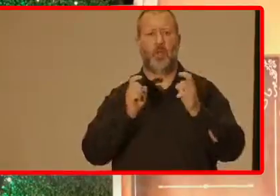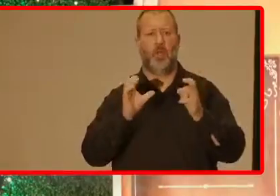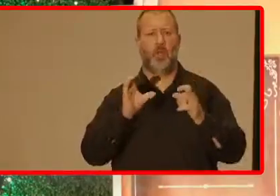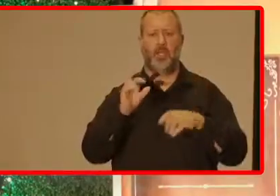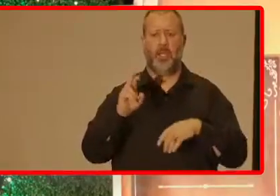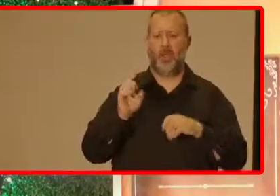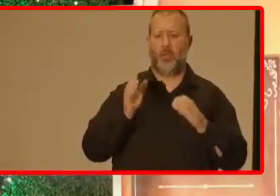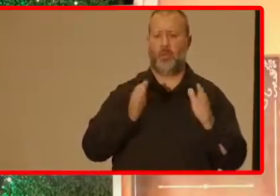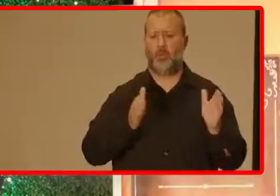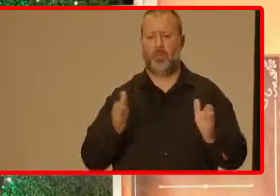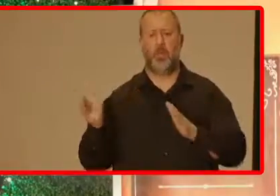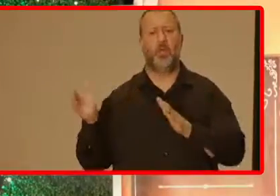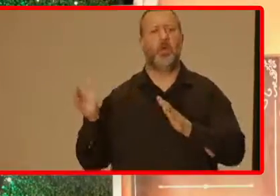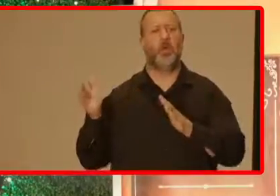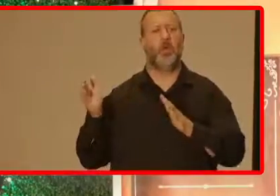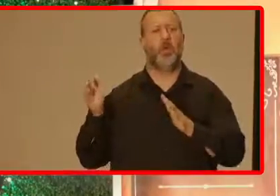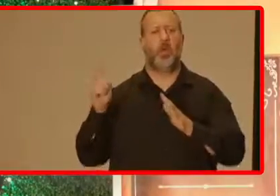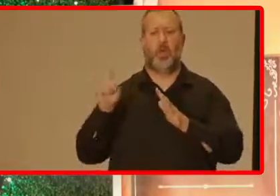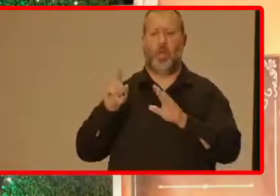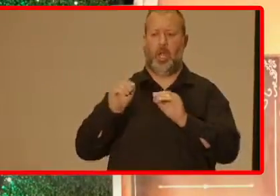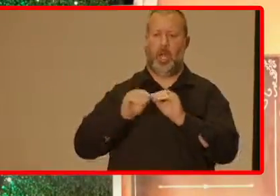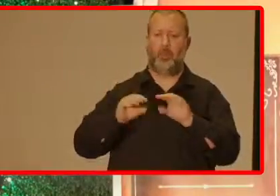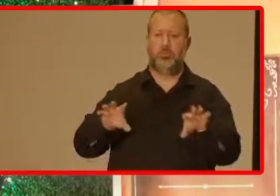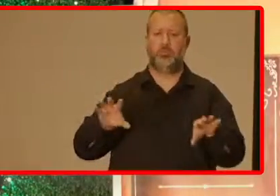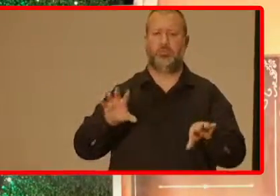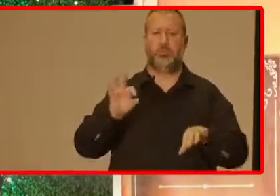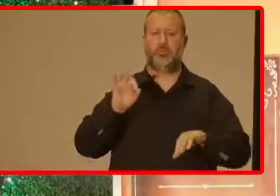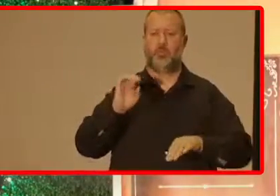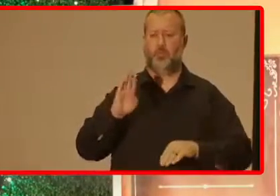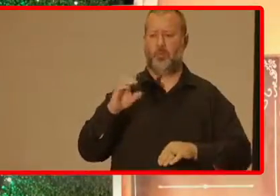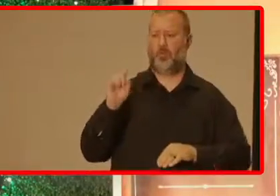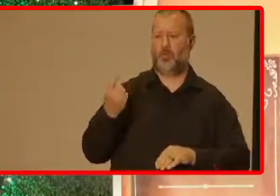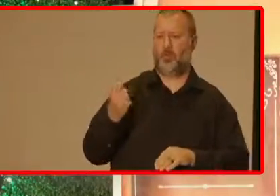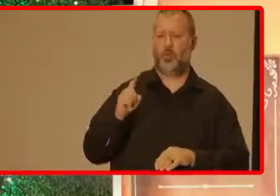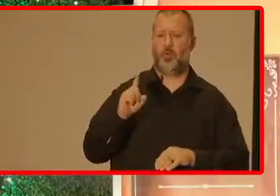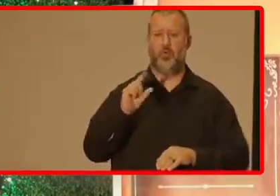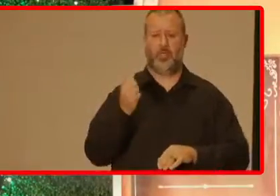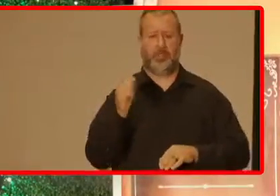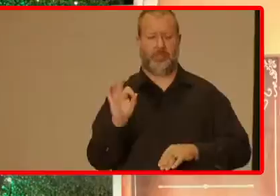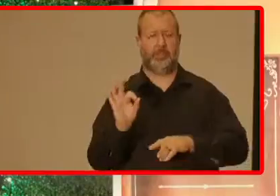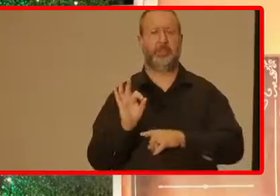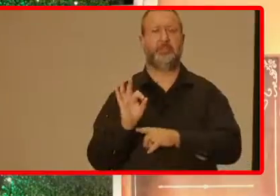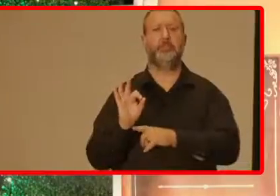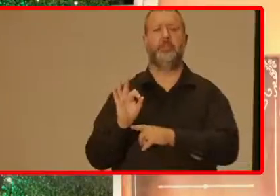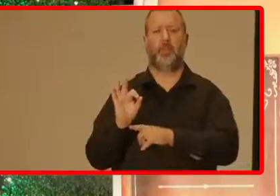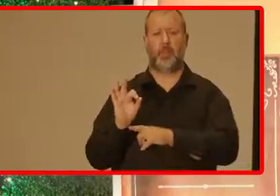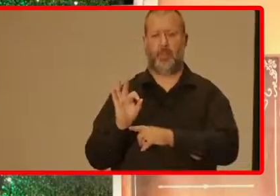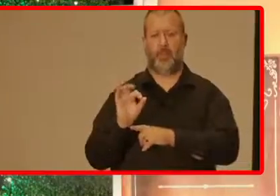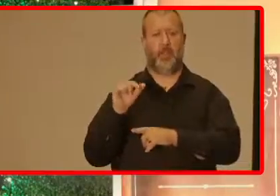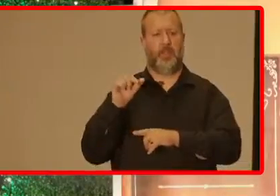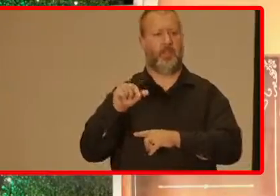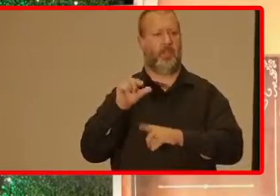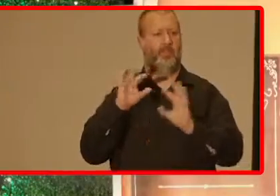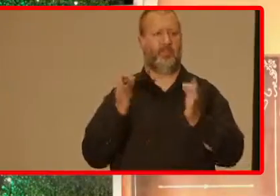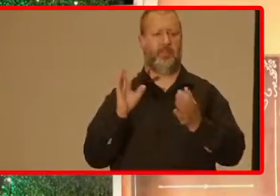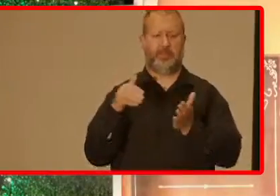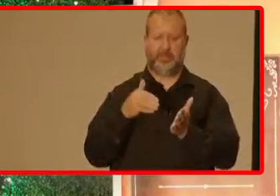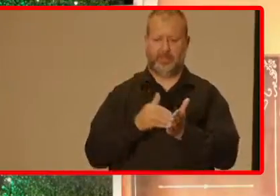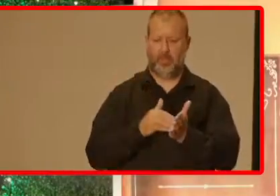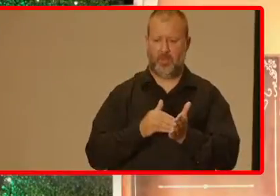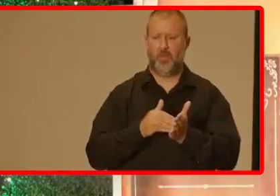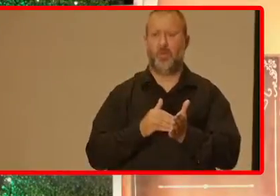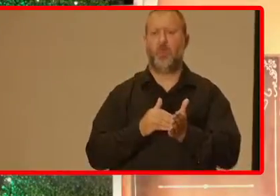Plan has been launched. Actually, it launched on February 1st of 2019. This is a family-centered,